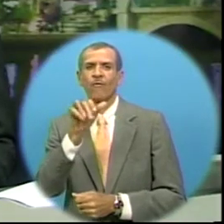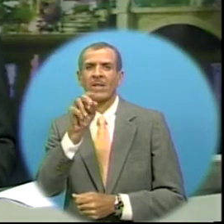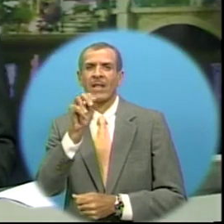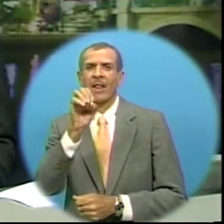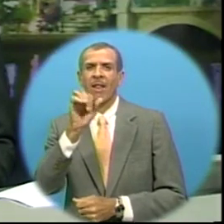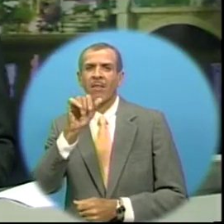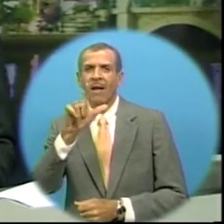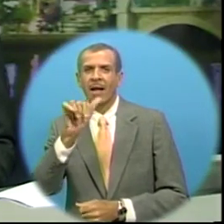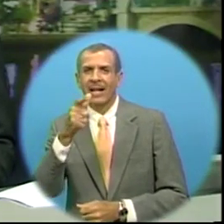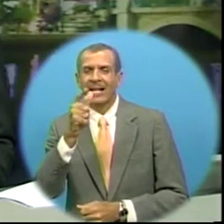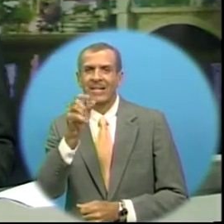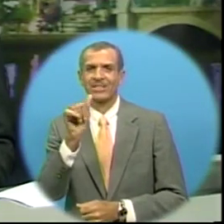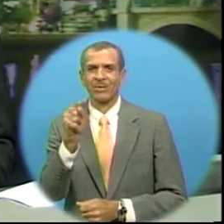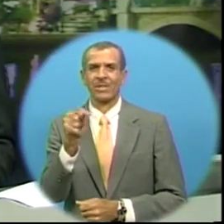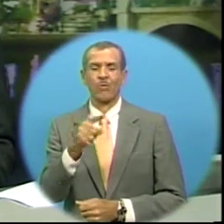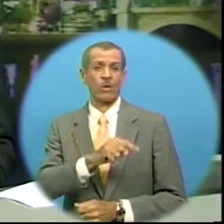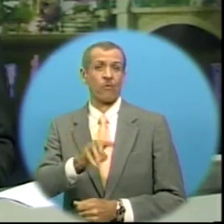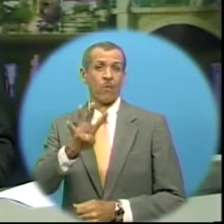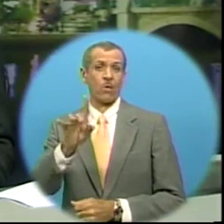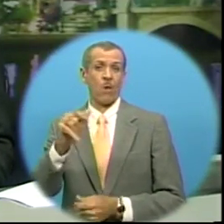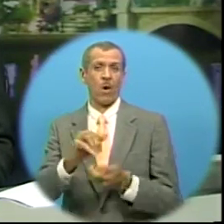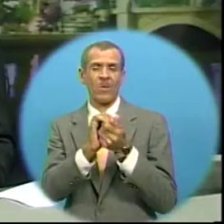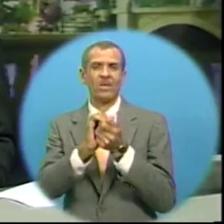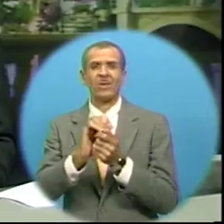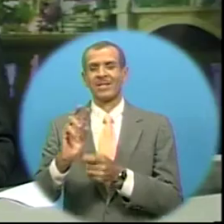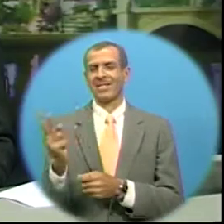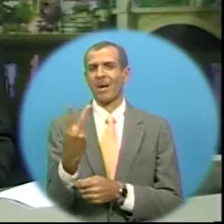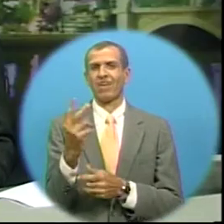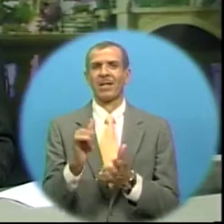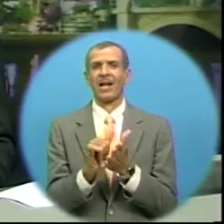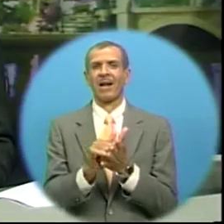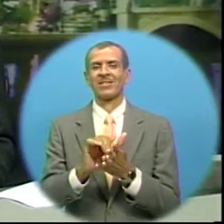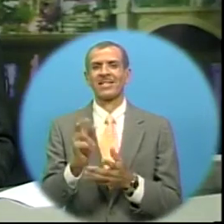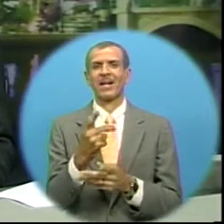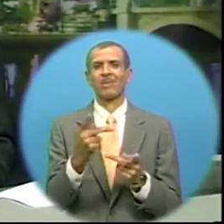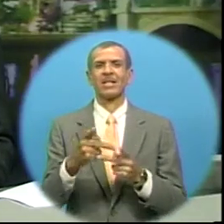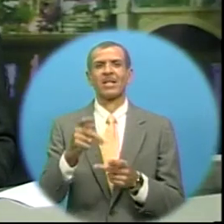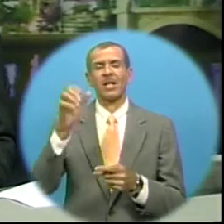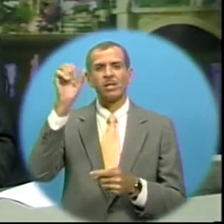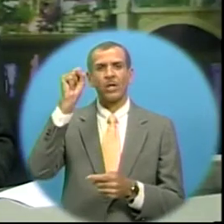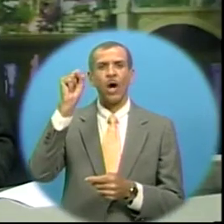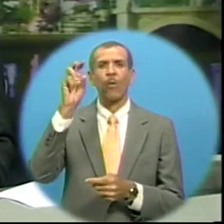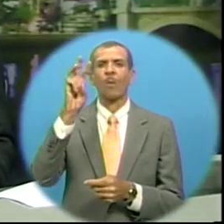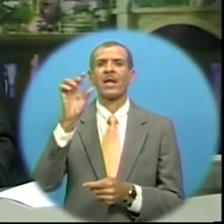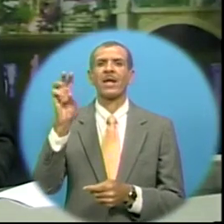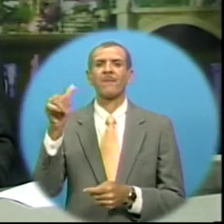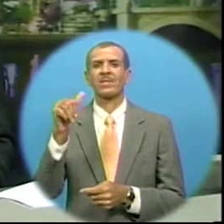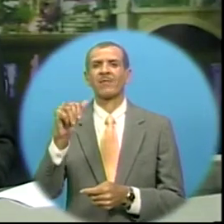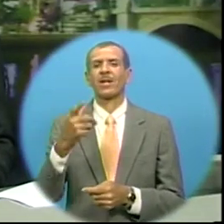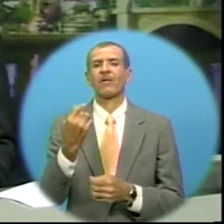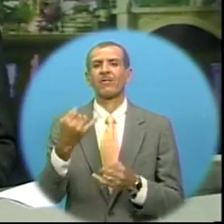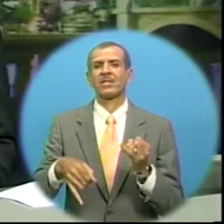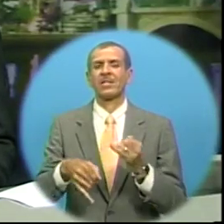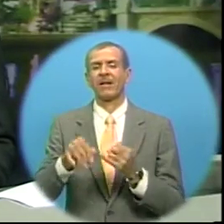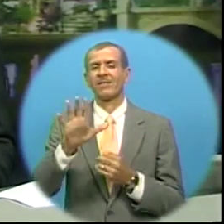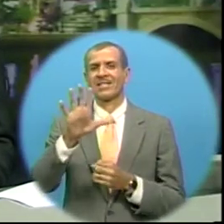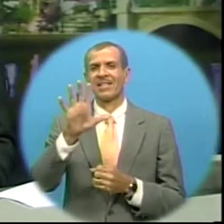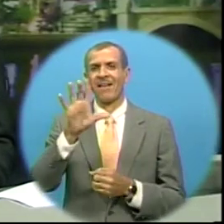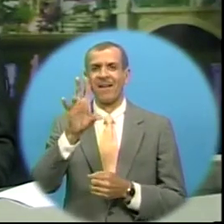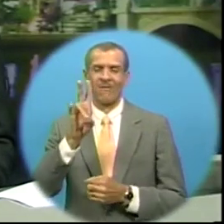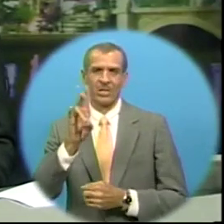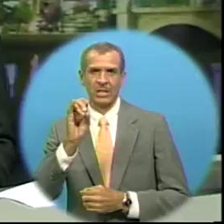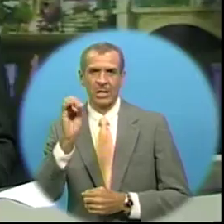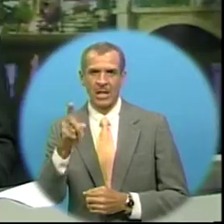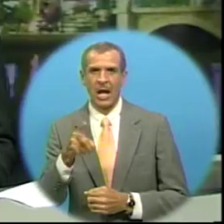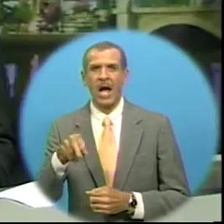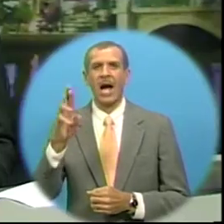His 141 wins were more than double those of second-placed Scott Williams, who finished on 70 wins, while Barbadian